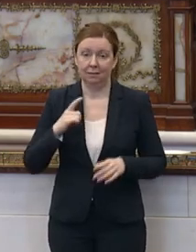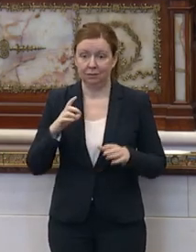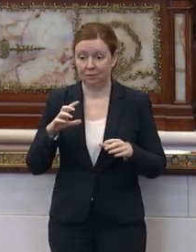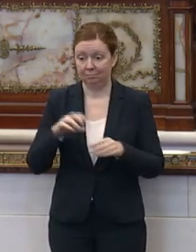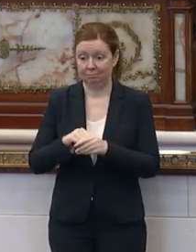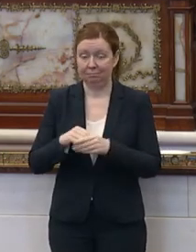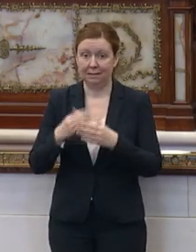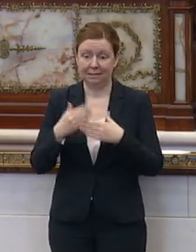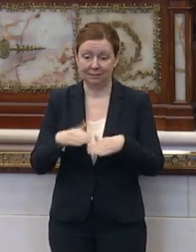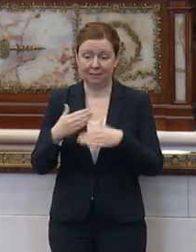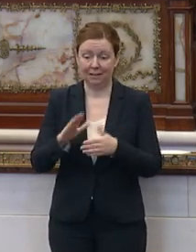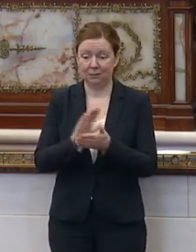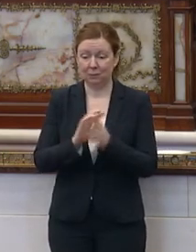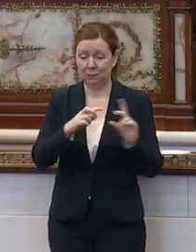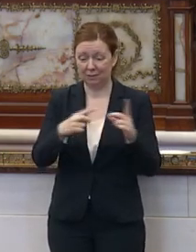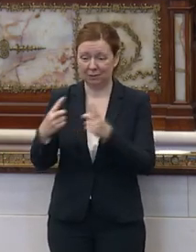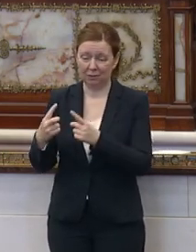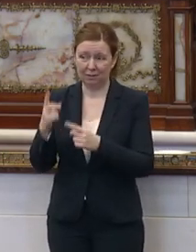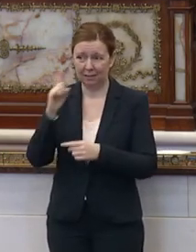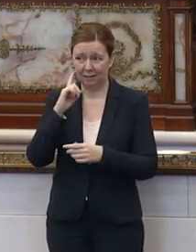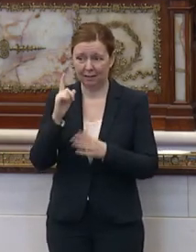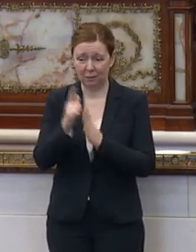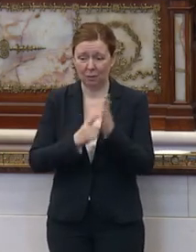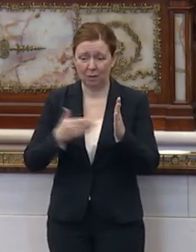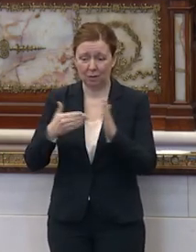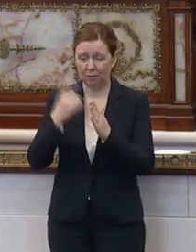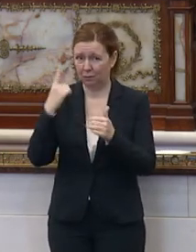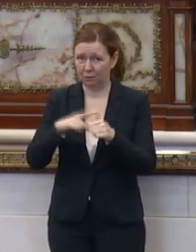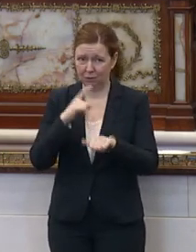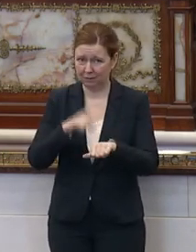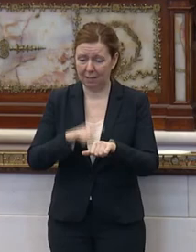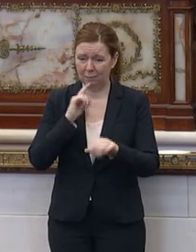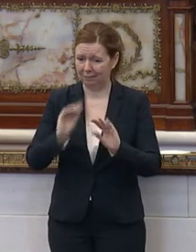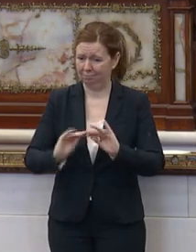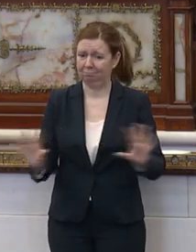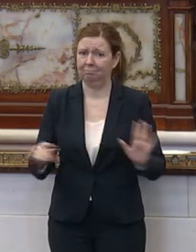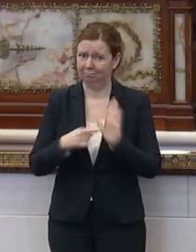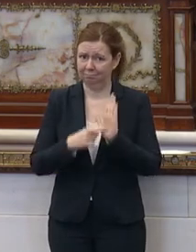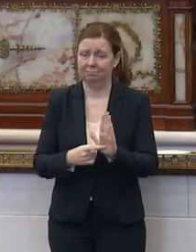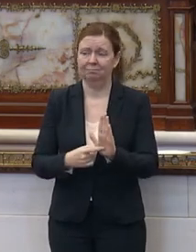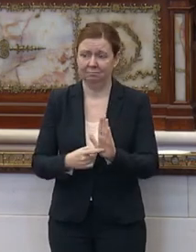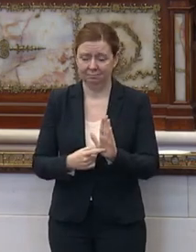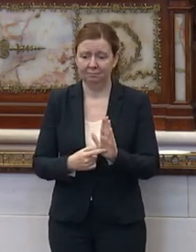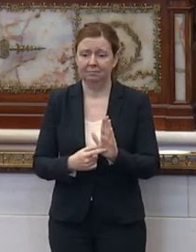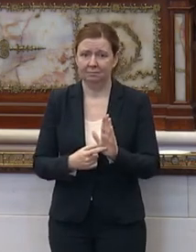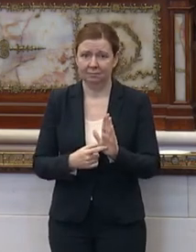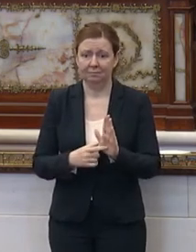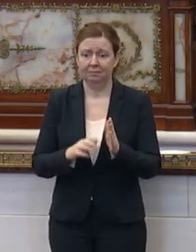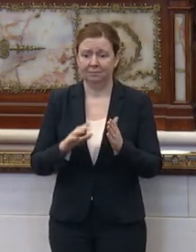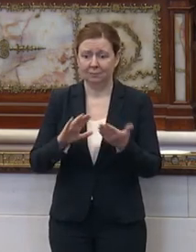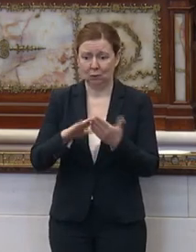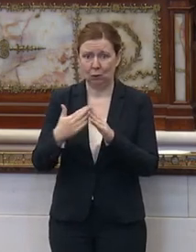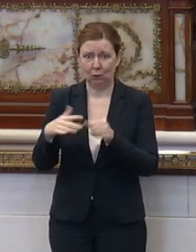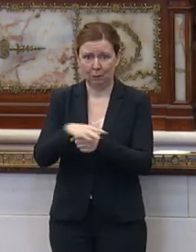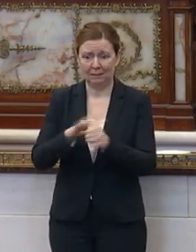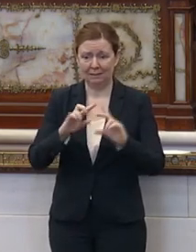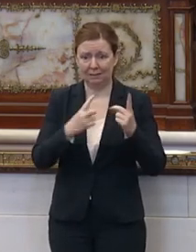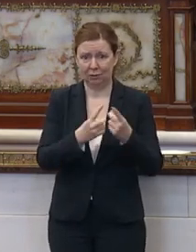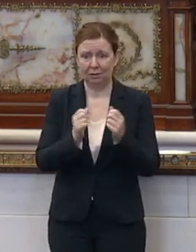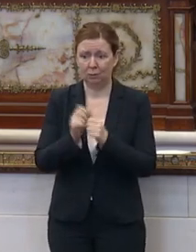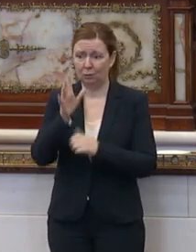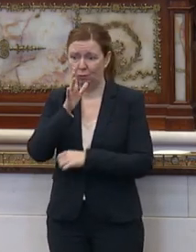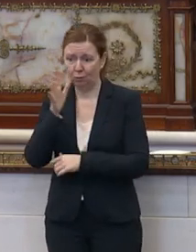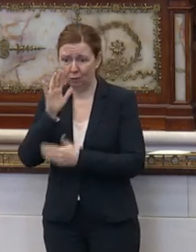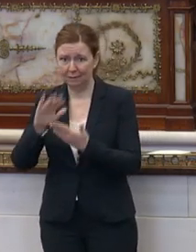by dividing school districts. I think this lawsuit for the first time really helps put urban districts along with